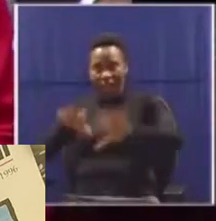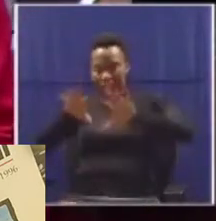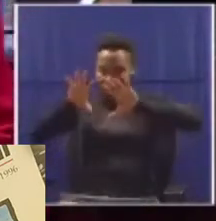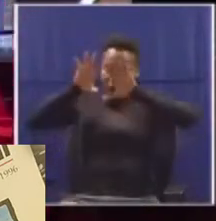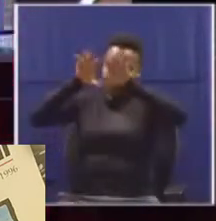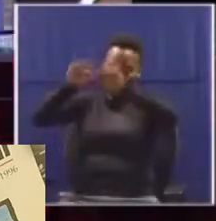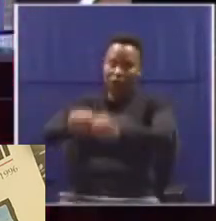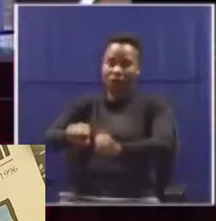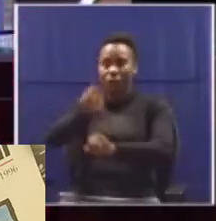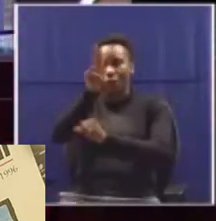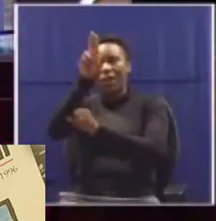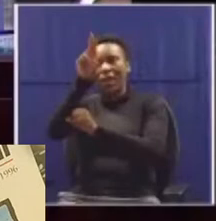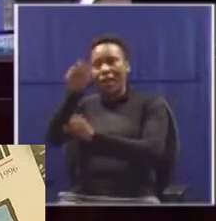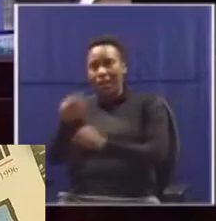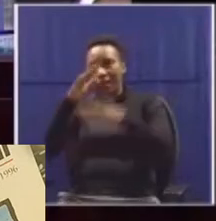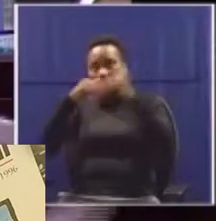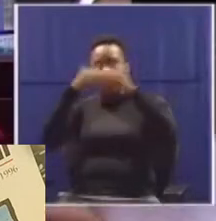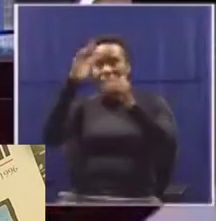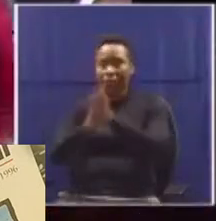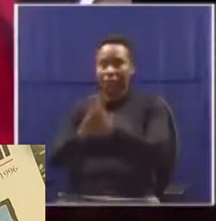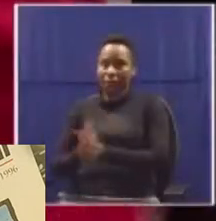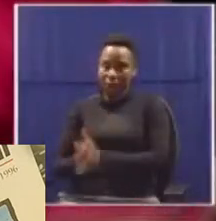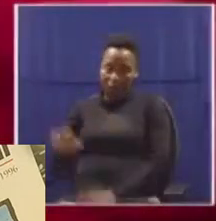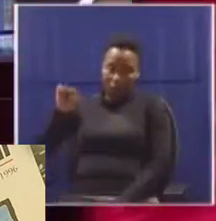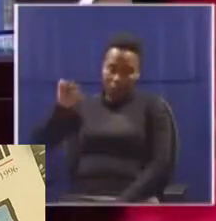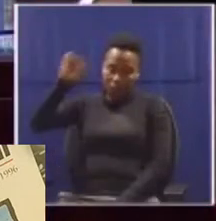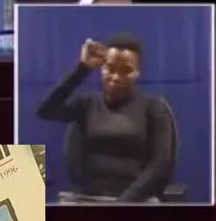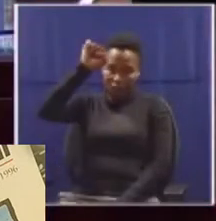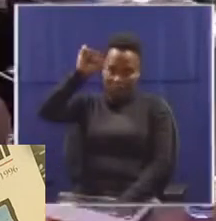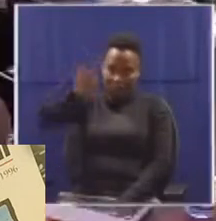union buildings aluta continua